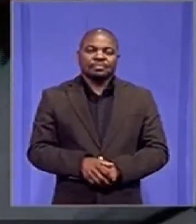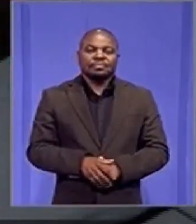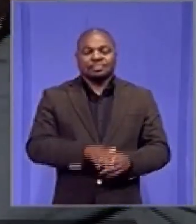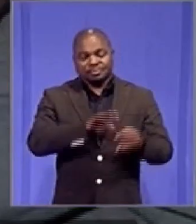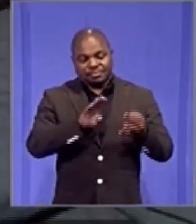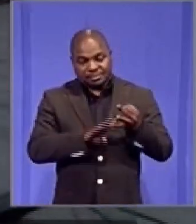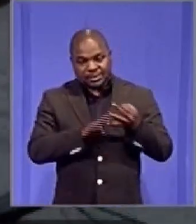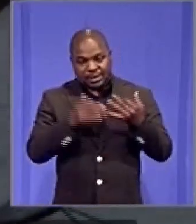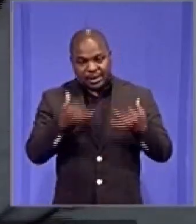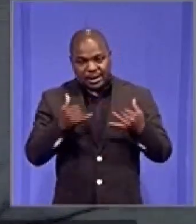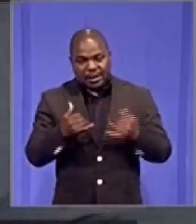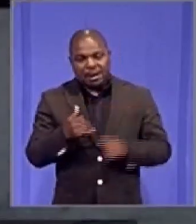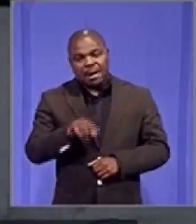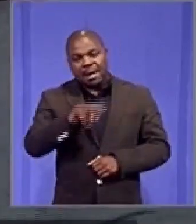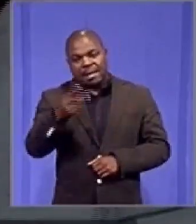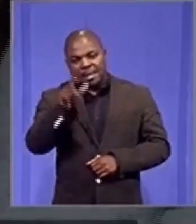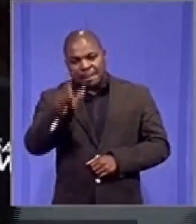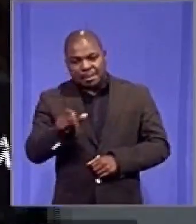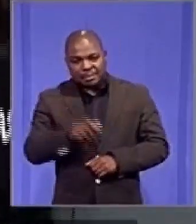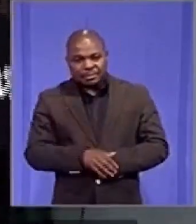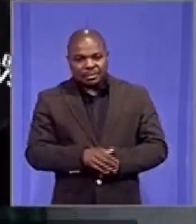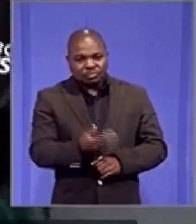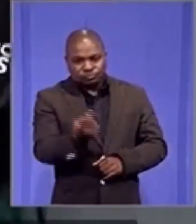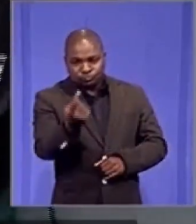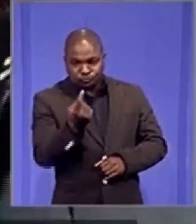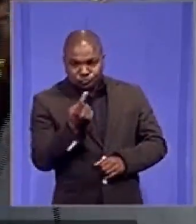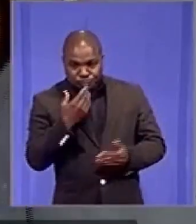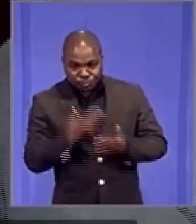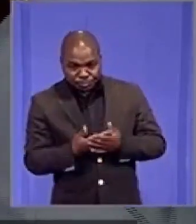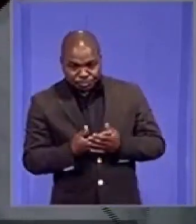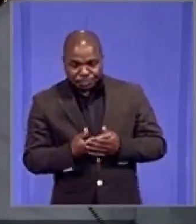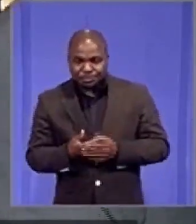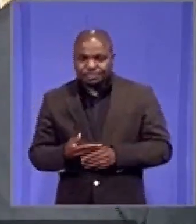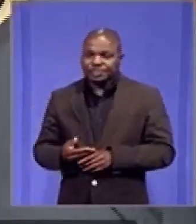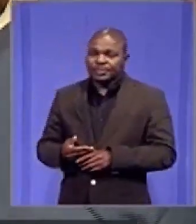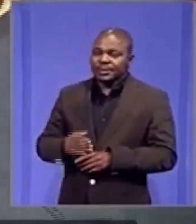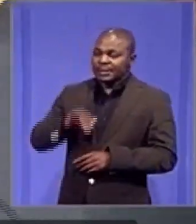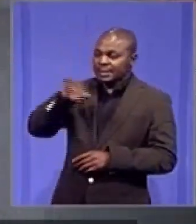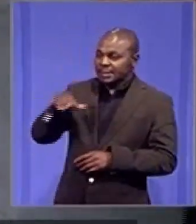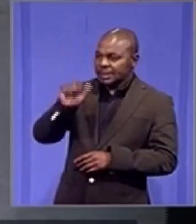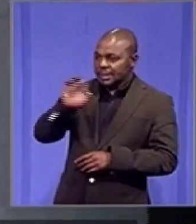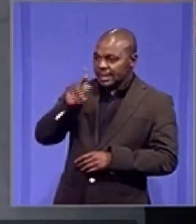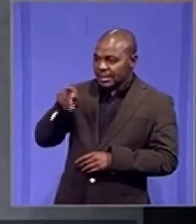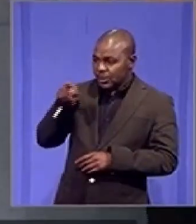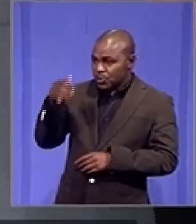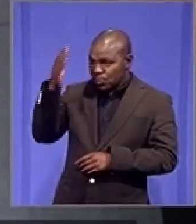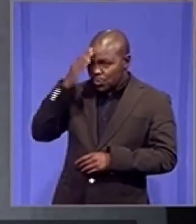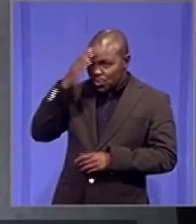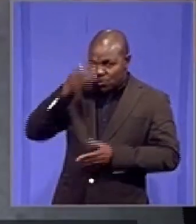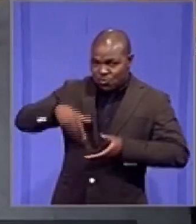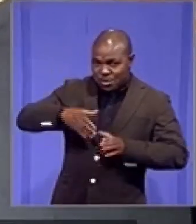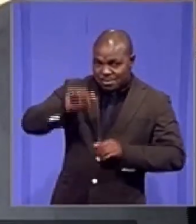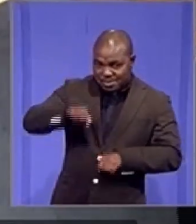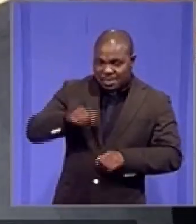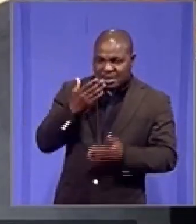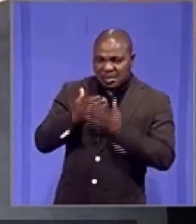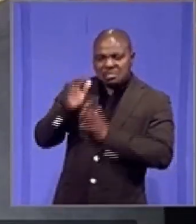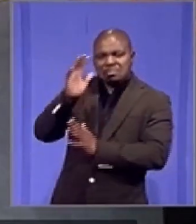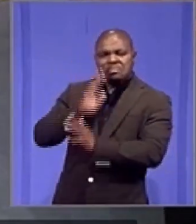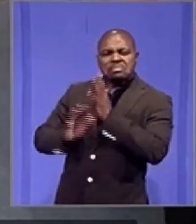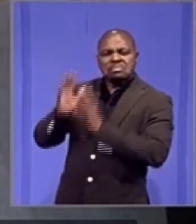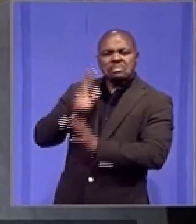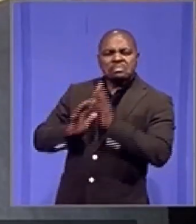le mongwe wa balatedi le ka batamela gaufi le nna. Jack, wena wa itse ka rugby, o ka re tlhalosetsa